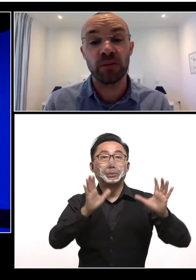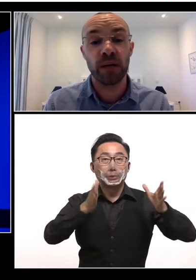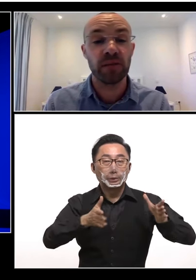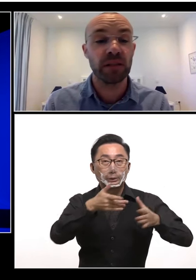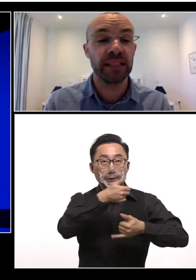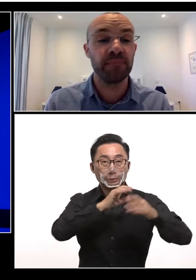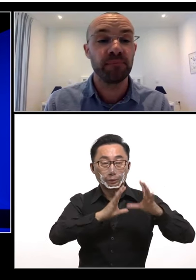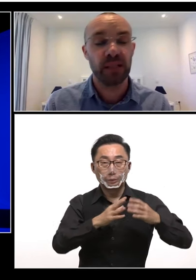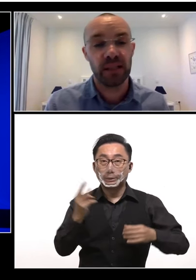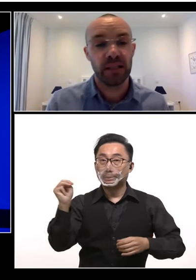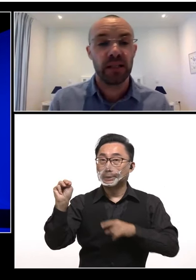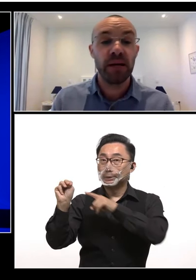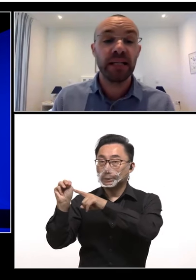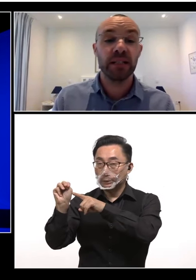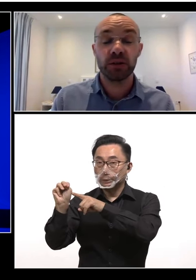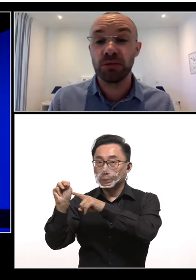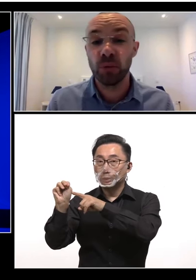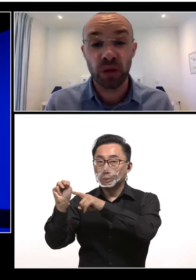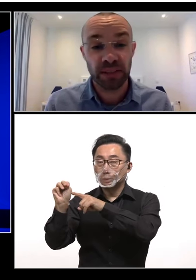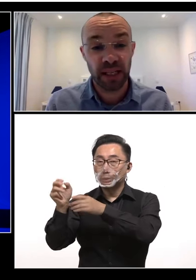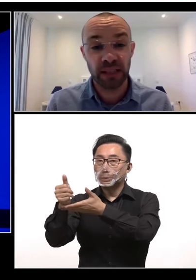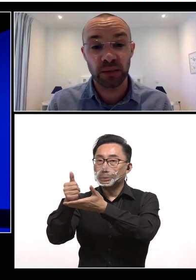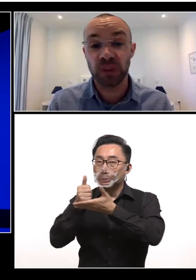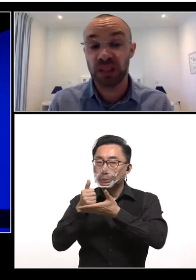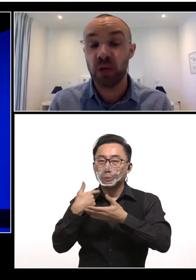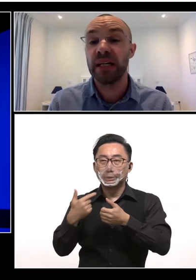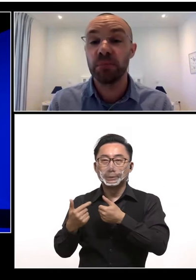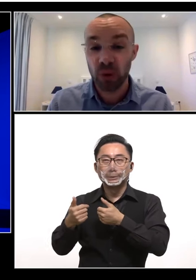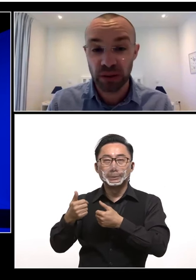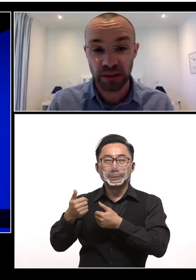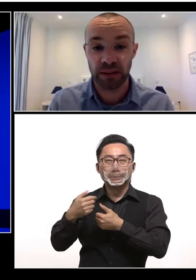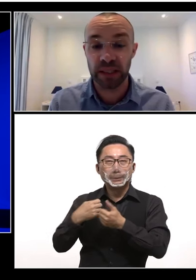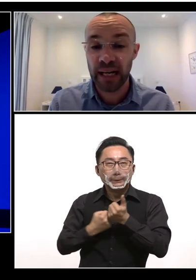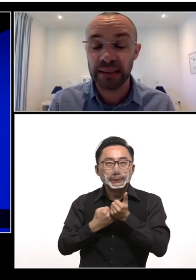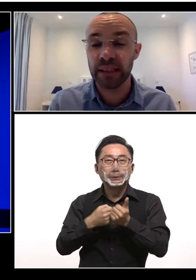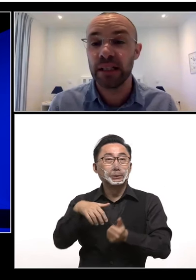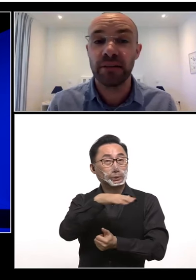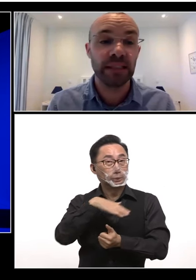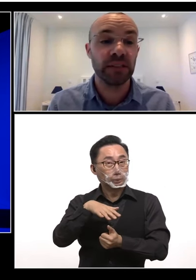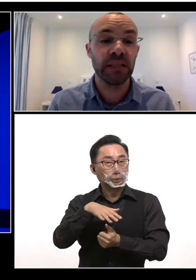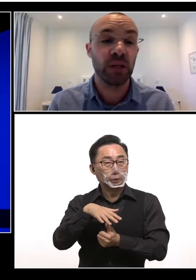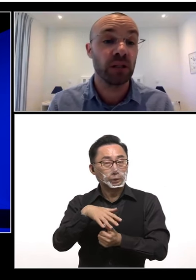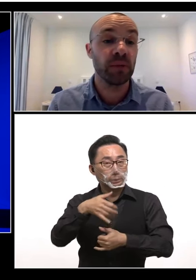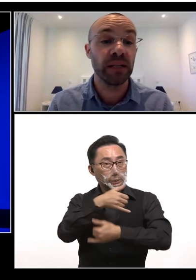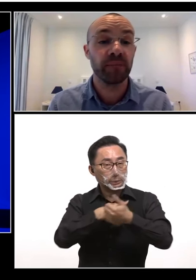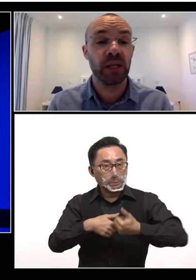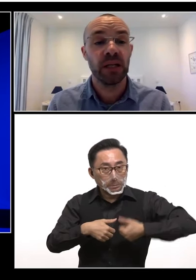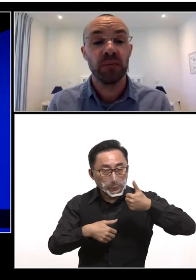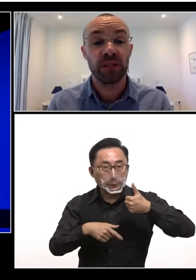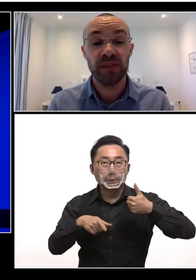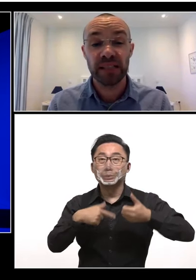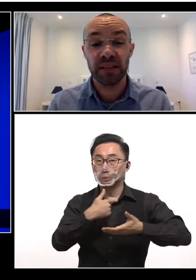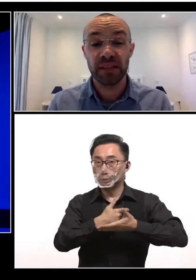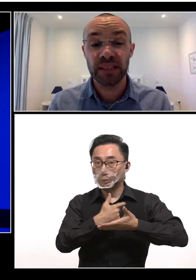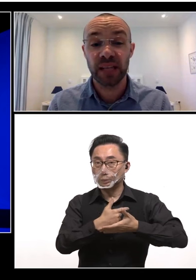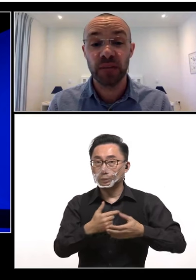proud part of our team. Making Extraordinary Wall of Silence was so important to the cast, creative team and our company. But